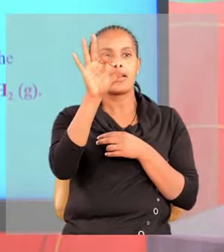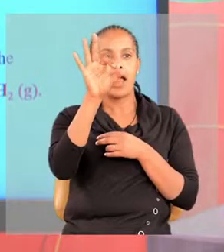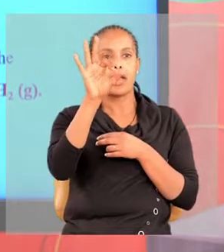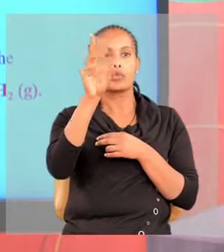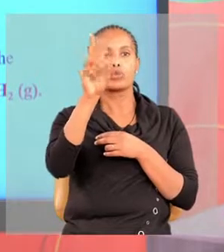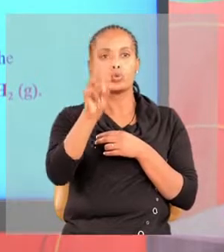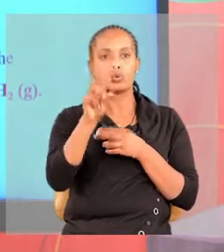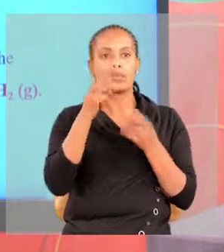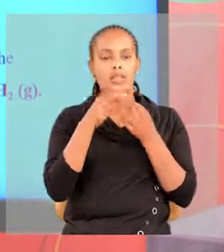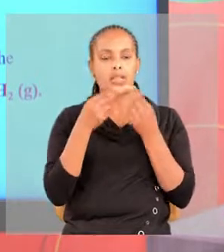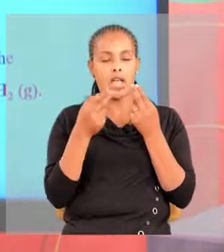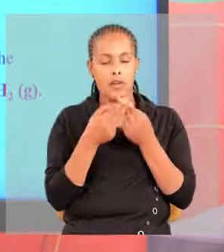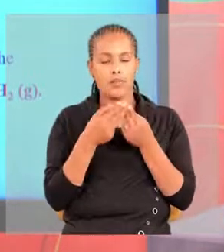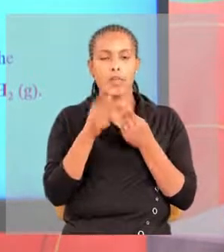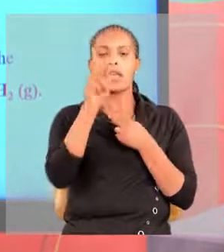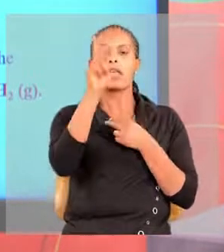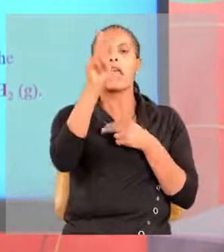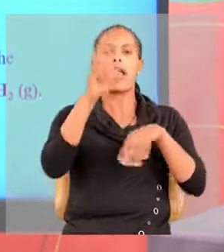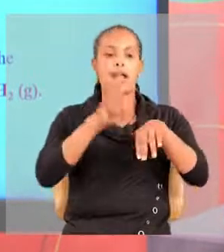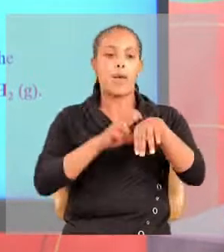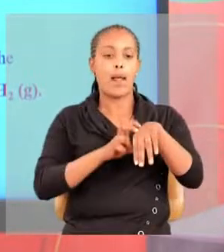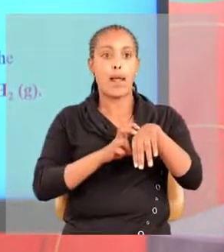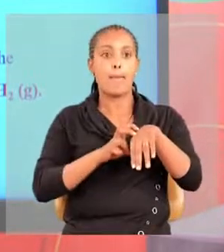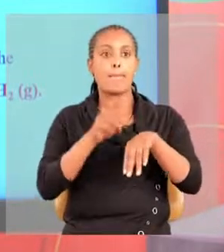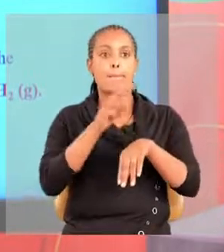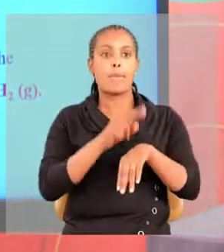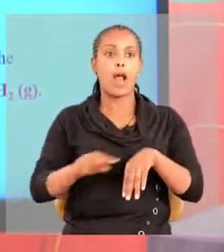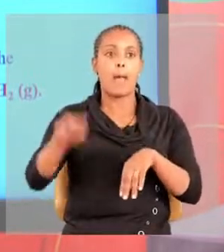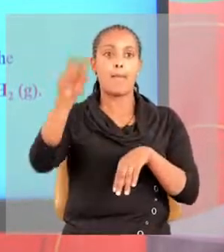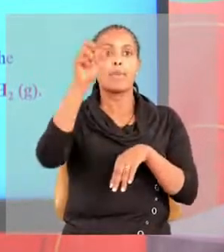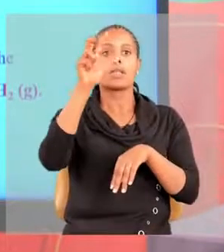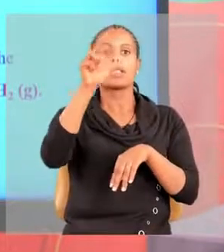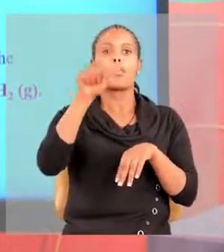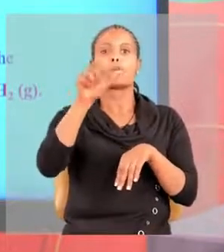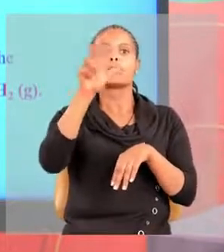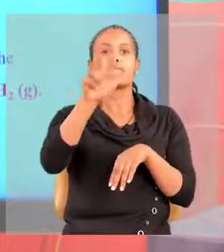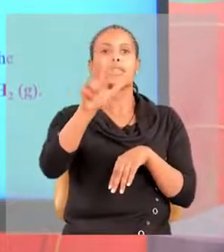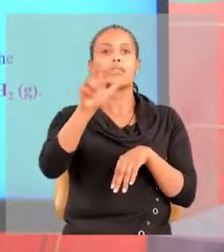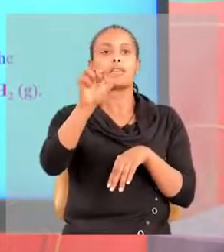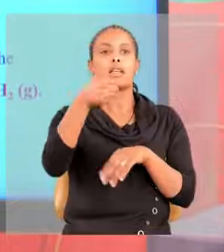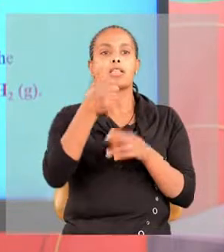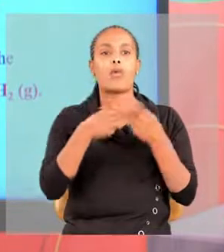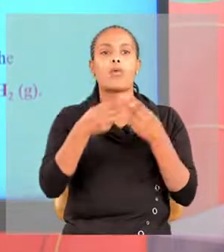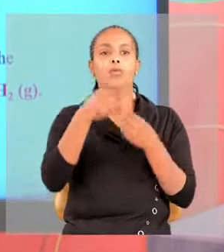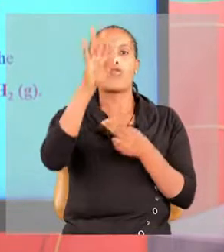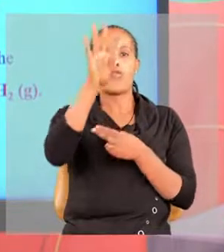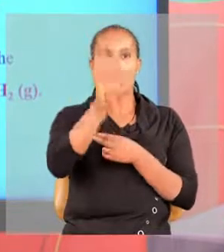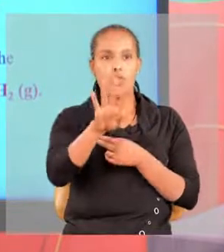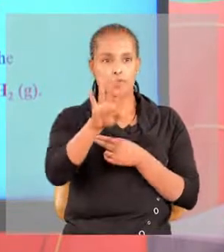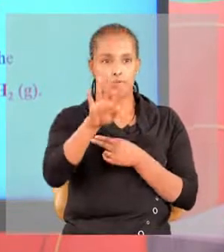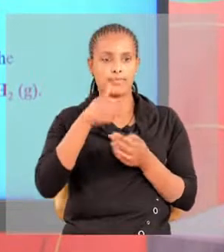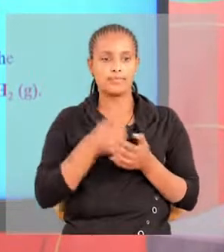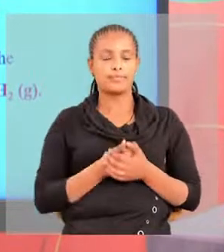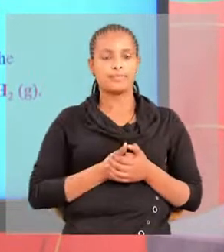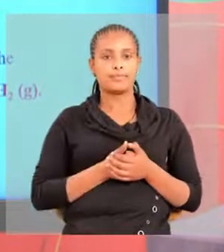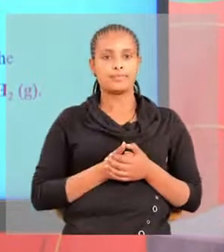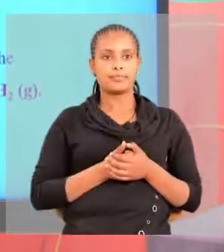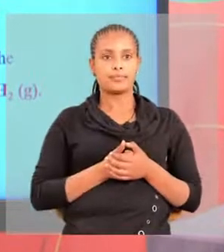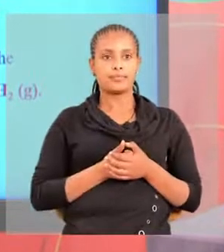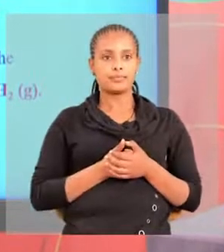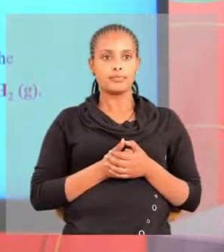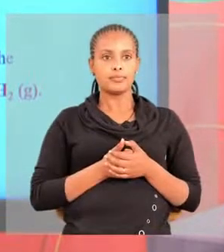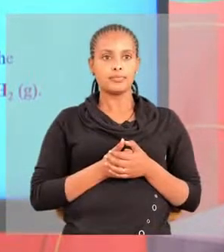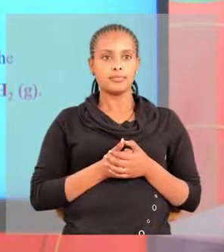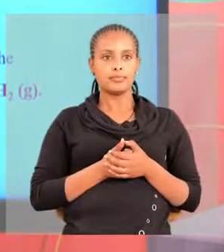3.92 times K double prime C is 3.3 times 10 to the power of 4. 3.3 times 10